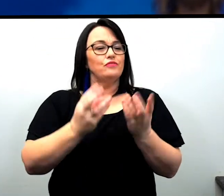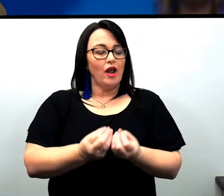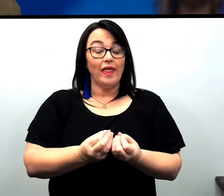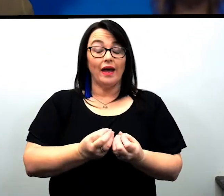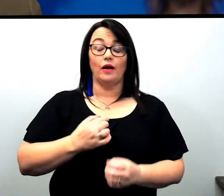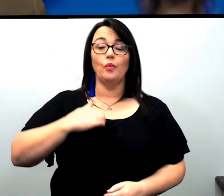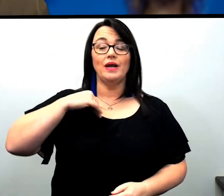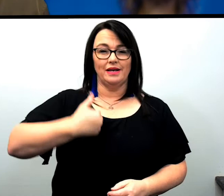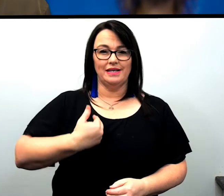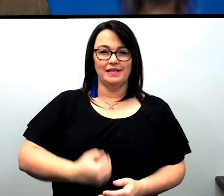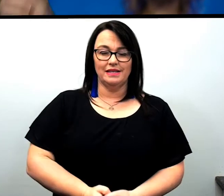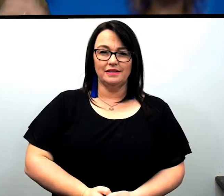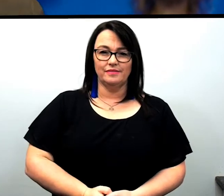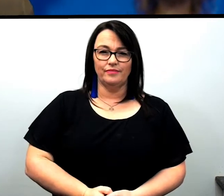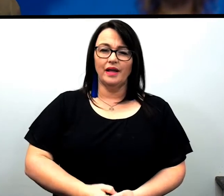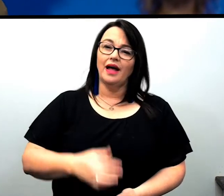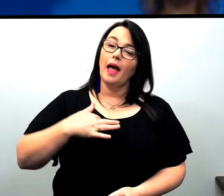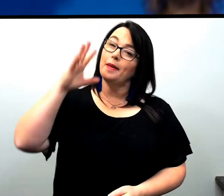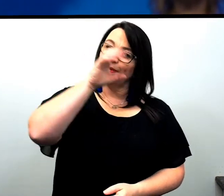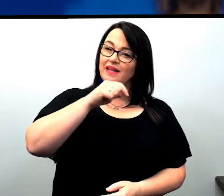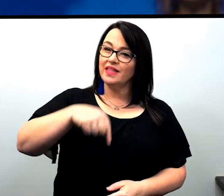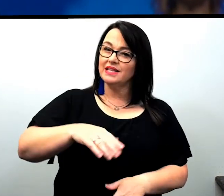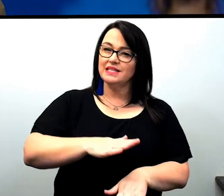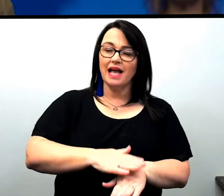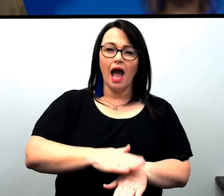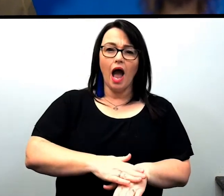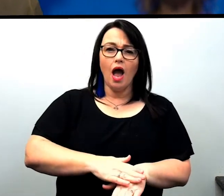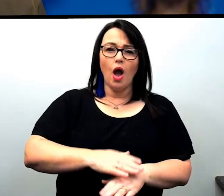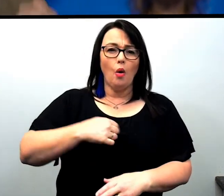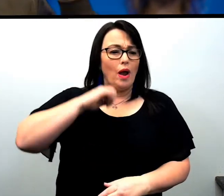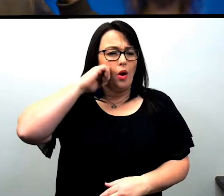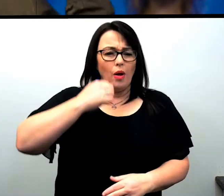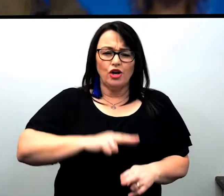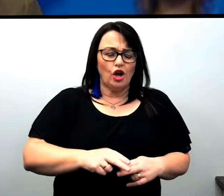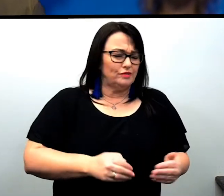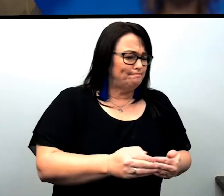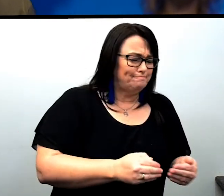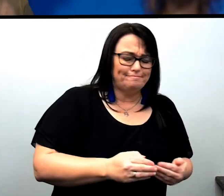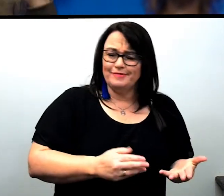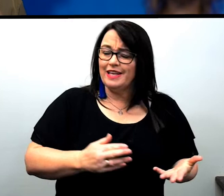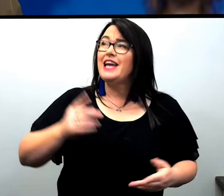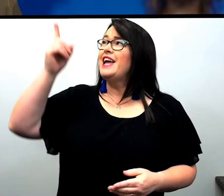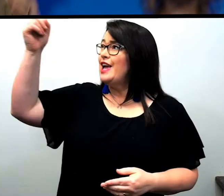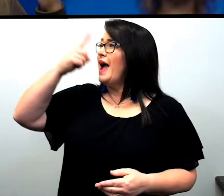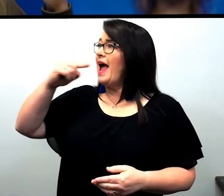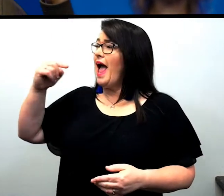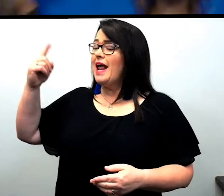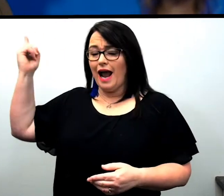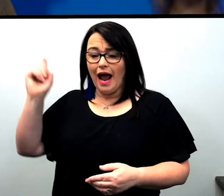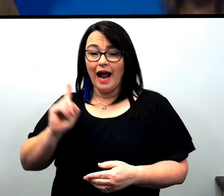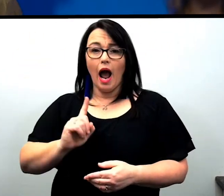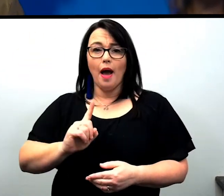really believing during this time that there'll be no lack, that people wouldn't live with need. God would come and He would